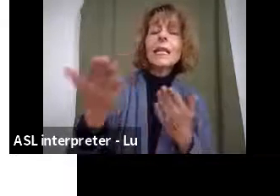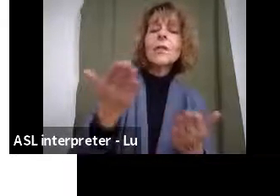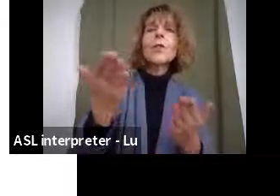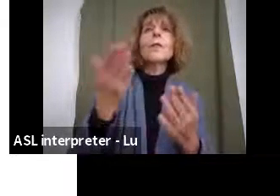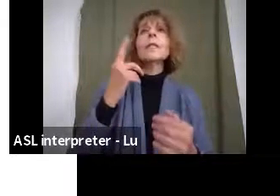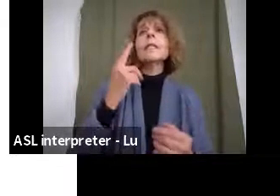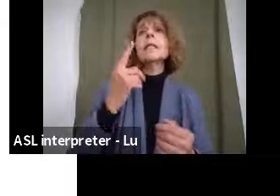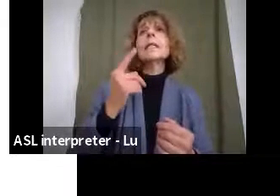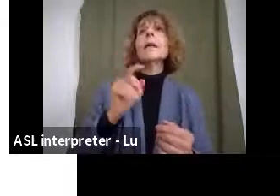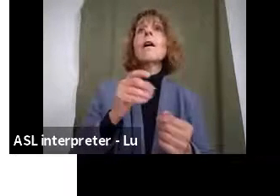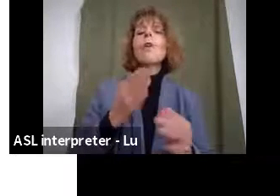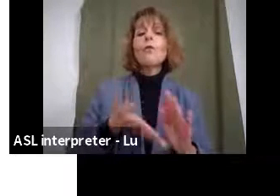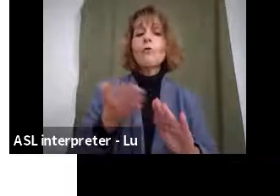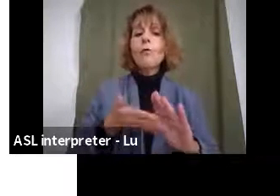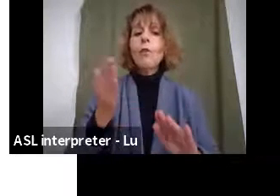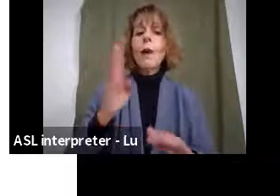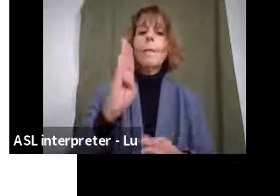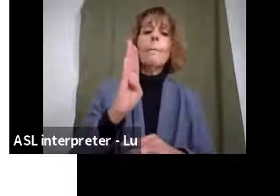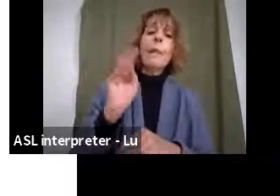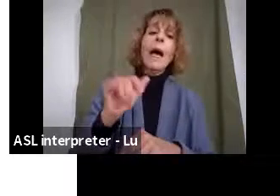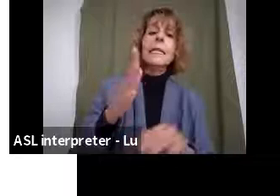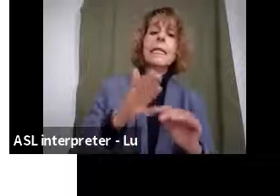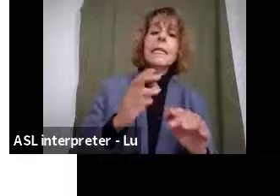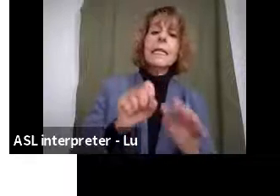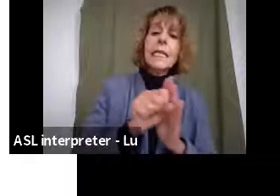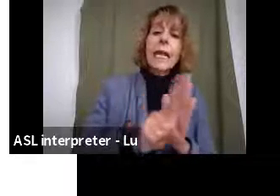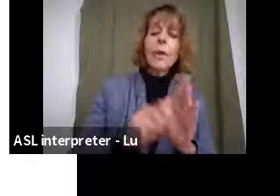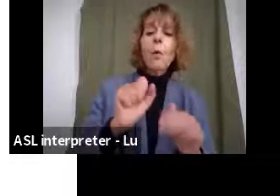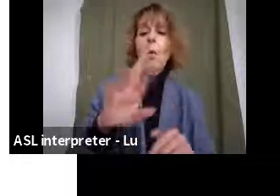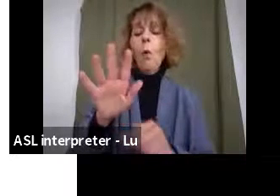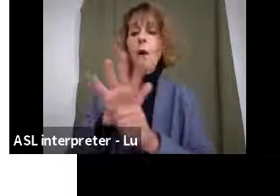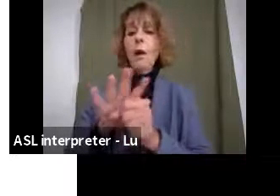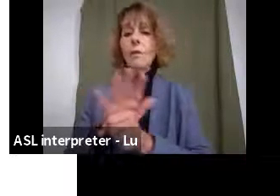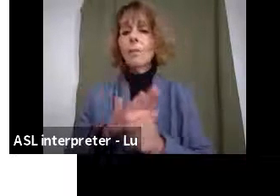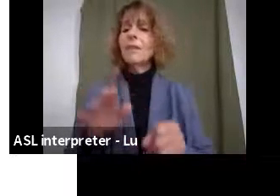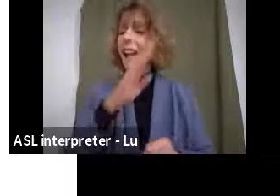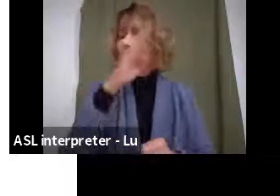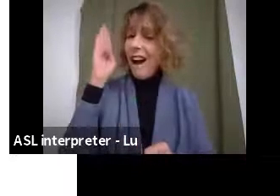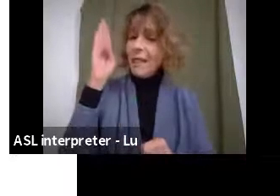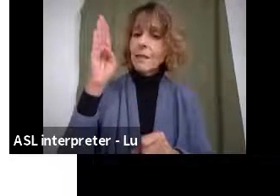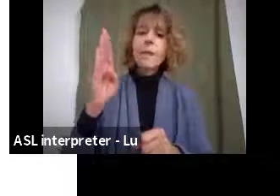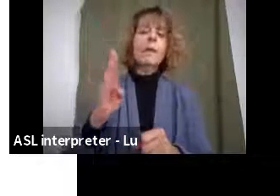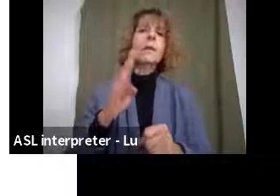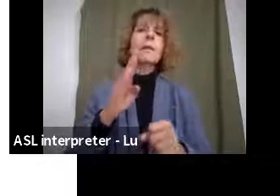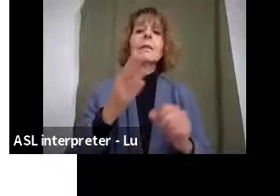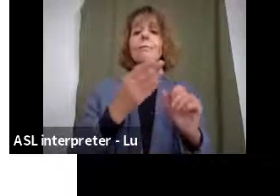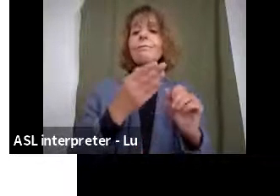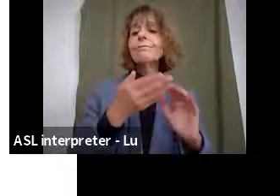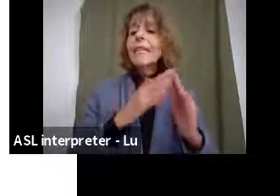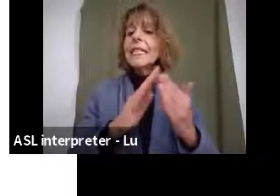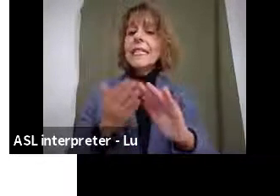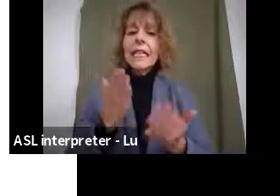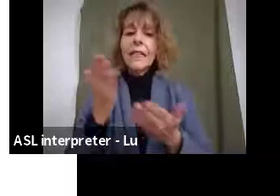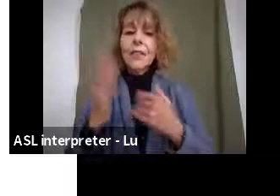county health departments would fall under Title II. Title III, public accommodations